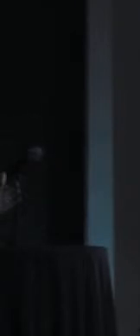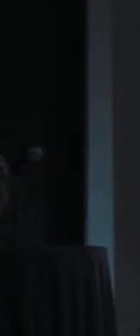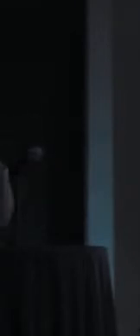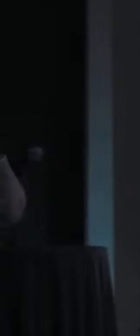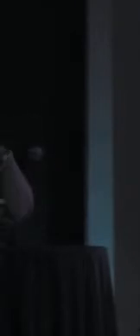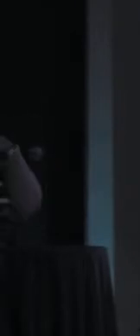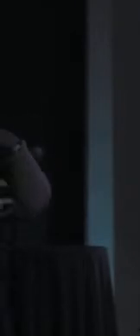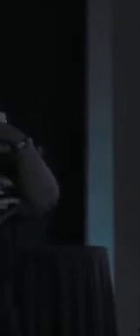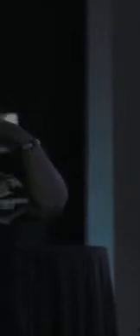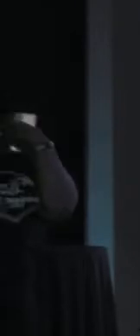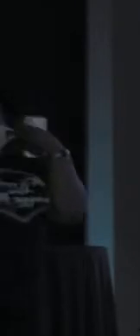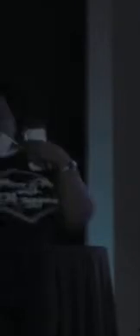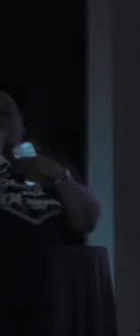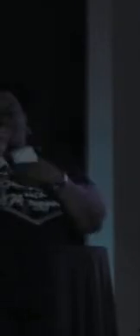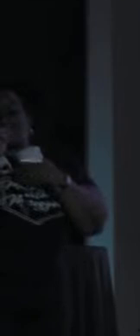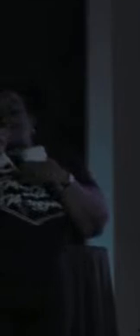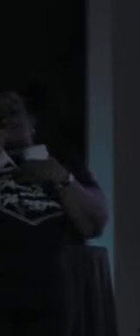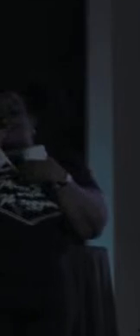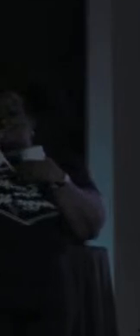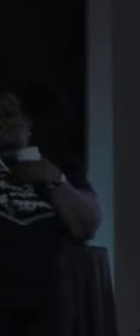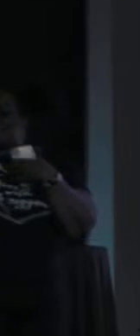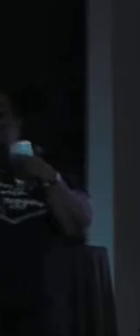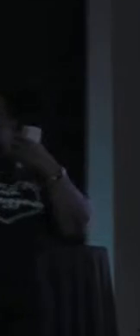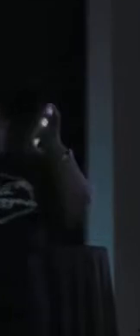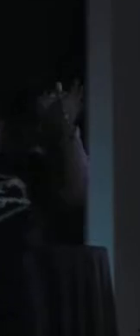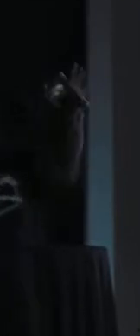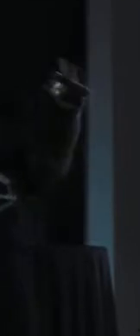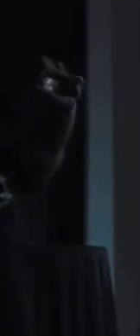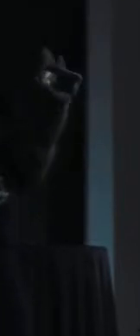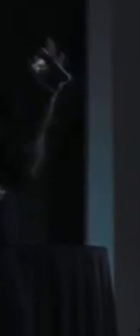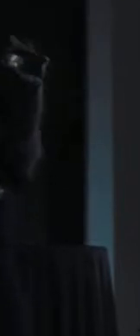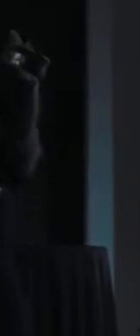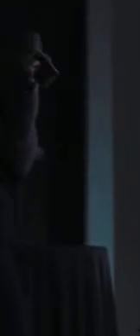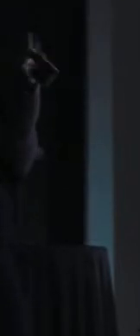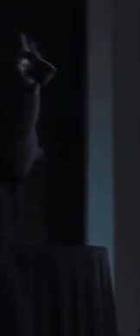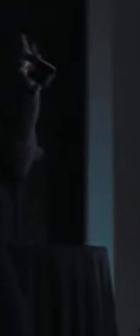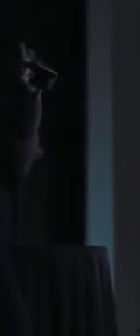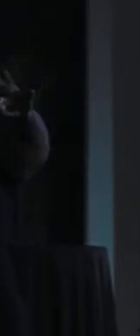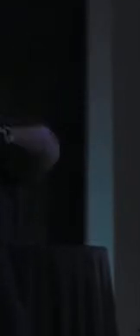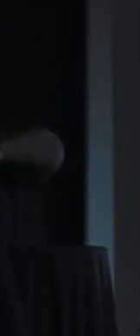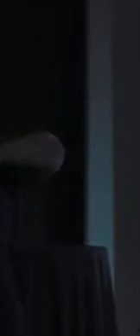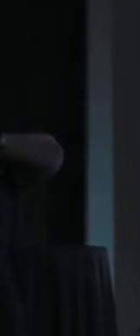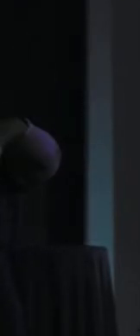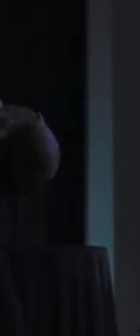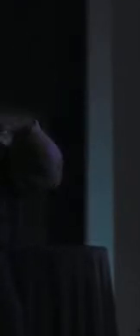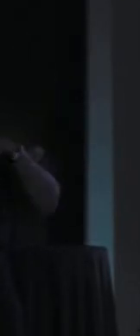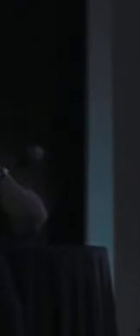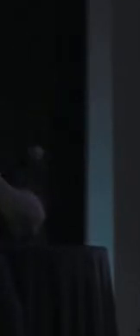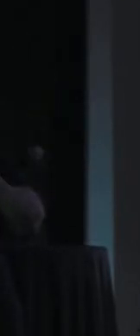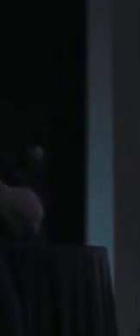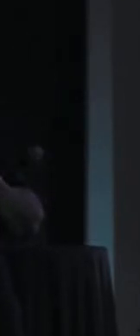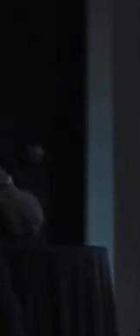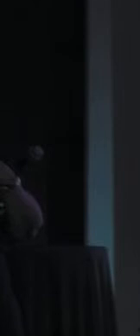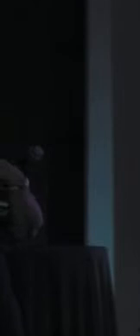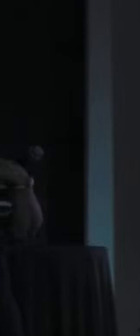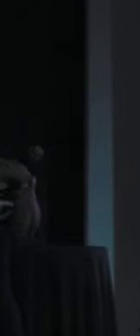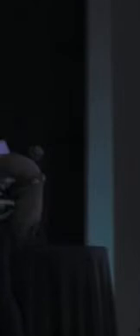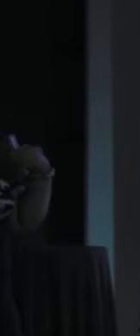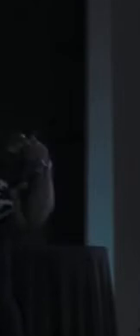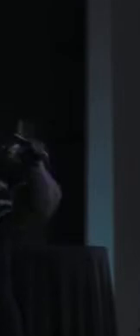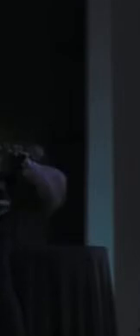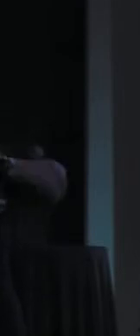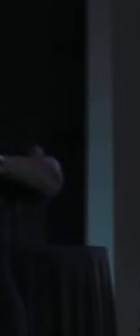Test, test. Hello, everybody. Welcome to the BFF Members Only Happy Hour. Thank you for coming